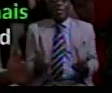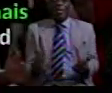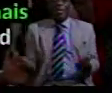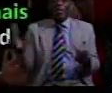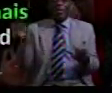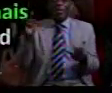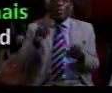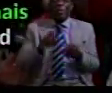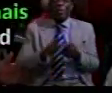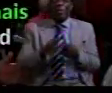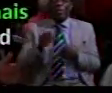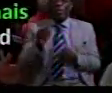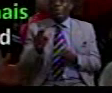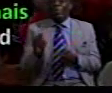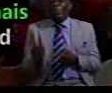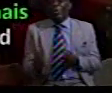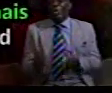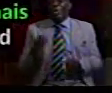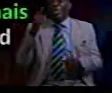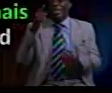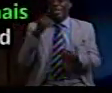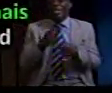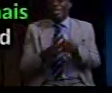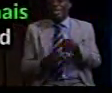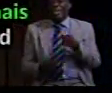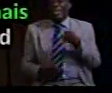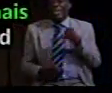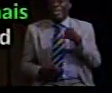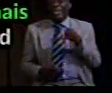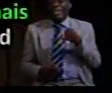never come to an